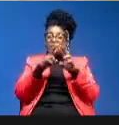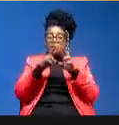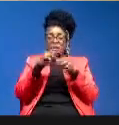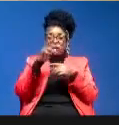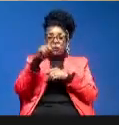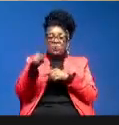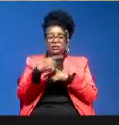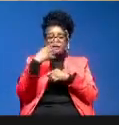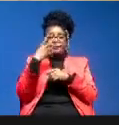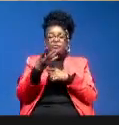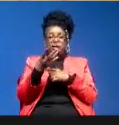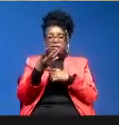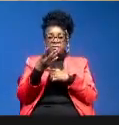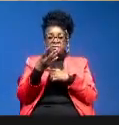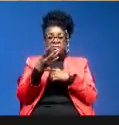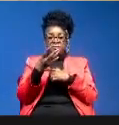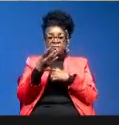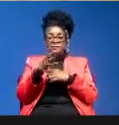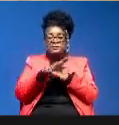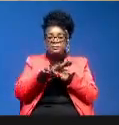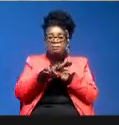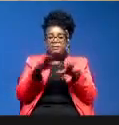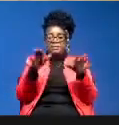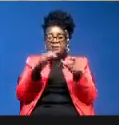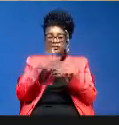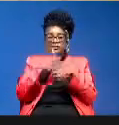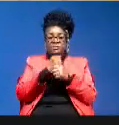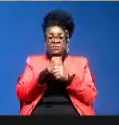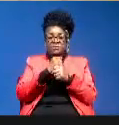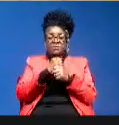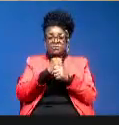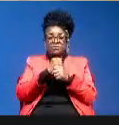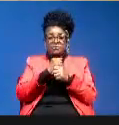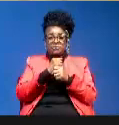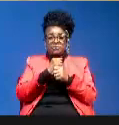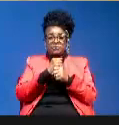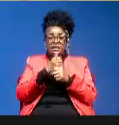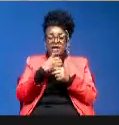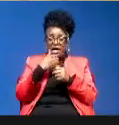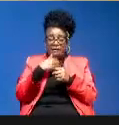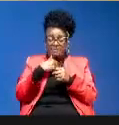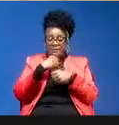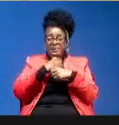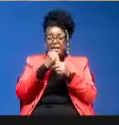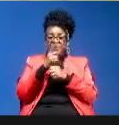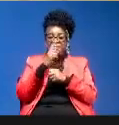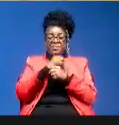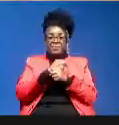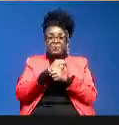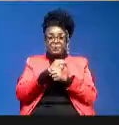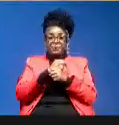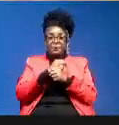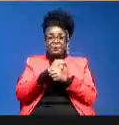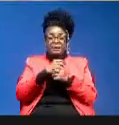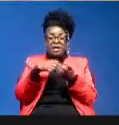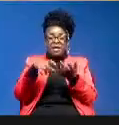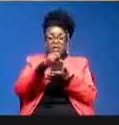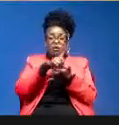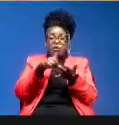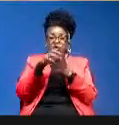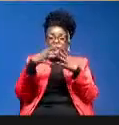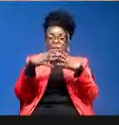that 1,400 permanent jobs have been secured by